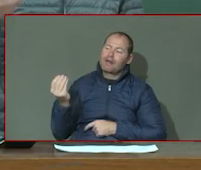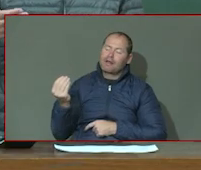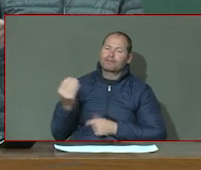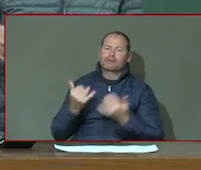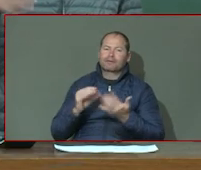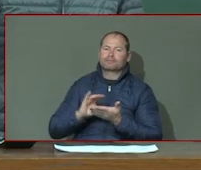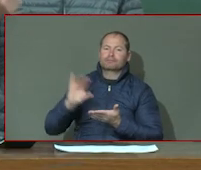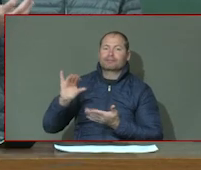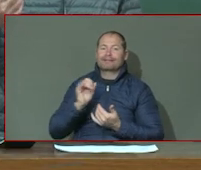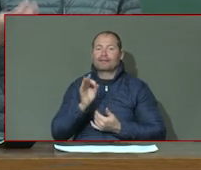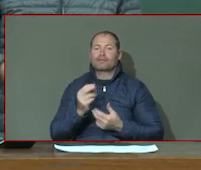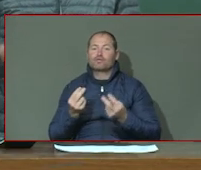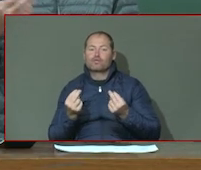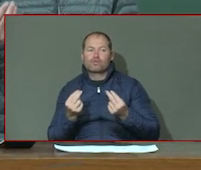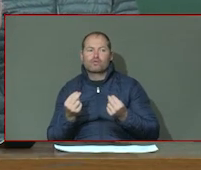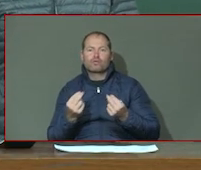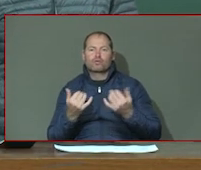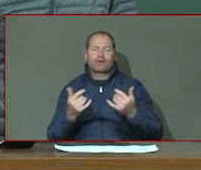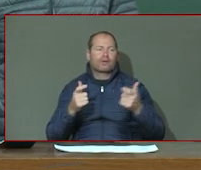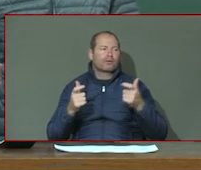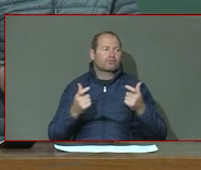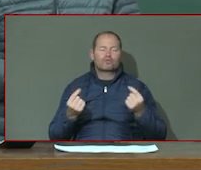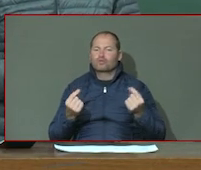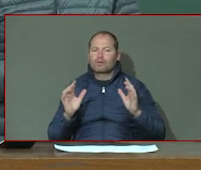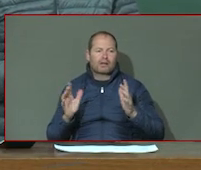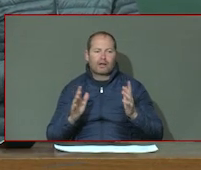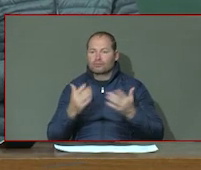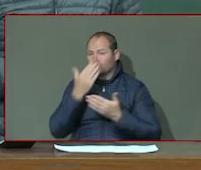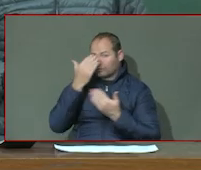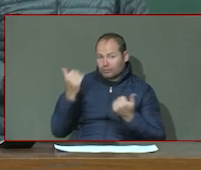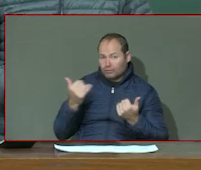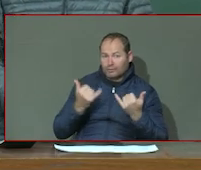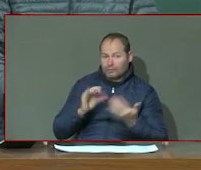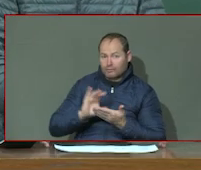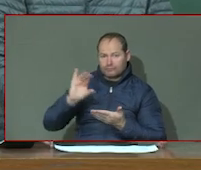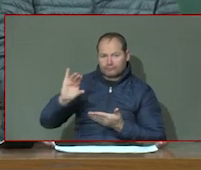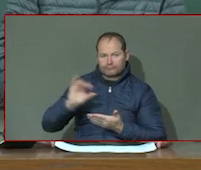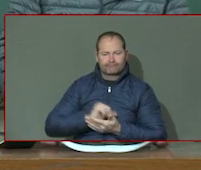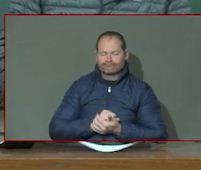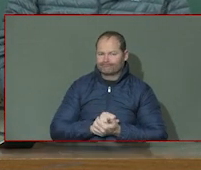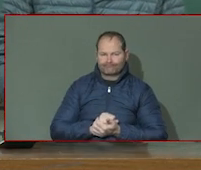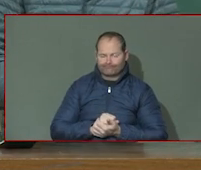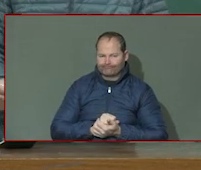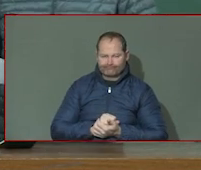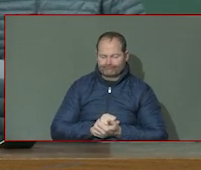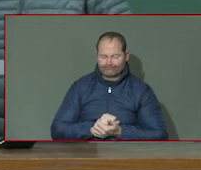if it's new directors who don't know how to run a company, you would not invest in that company. All right.